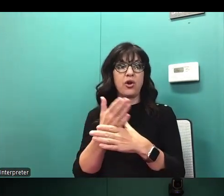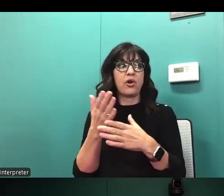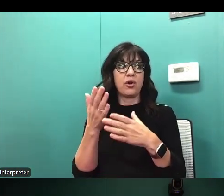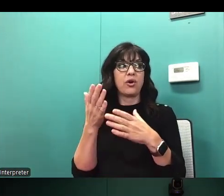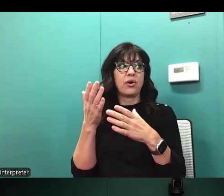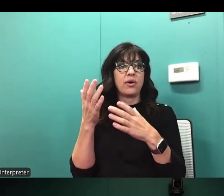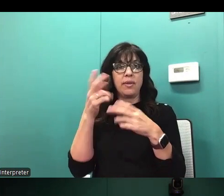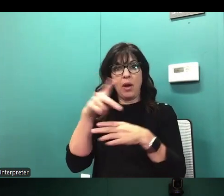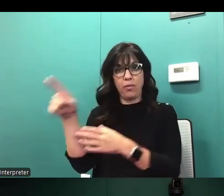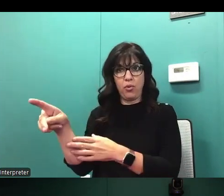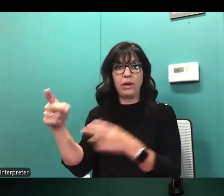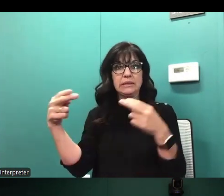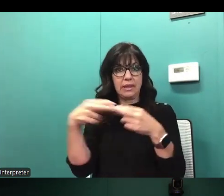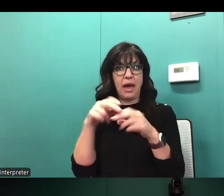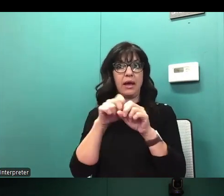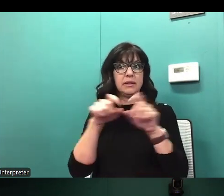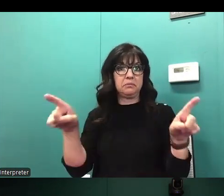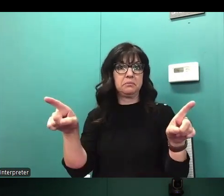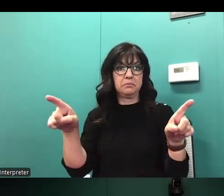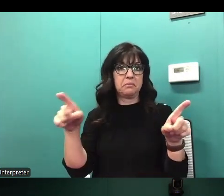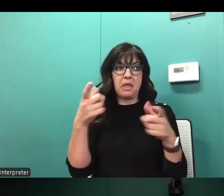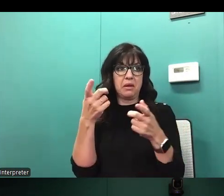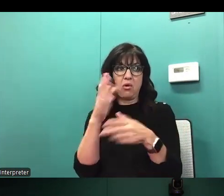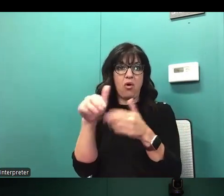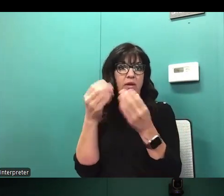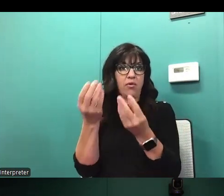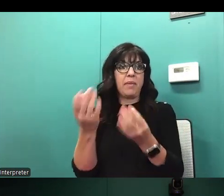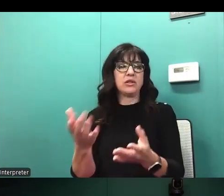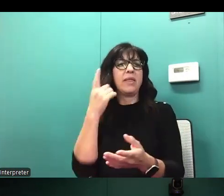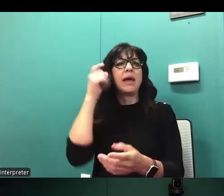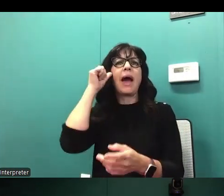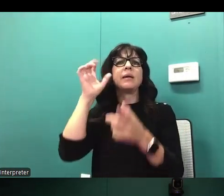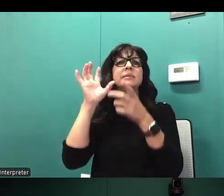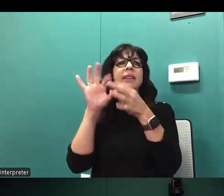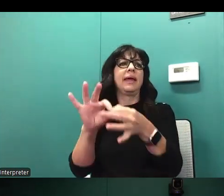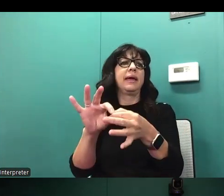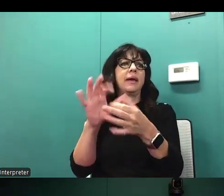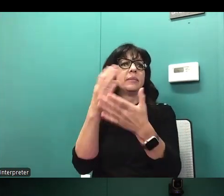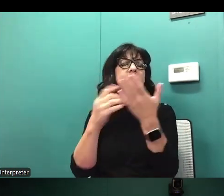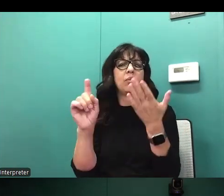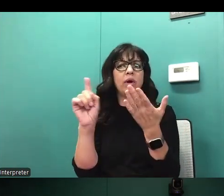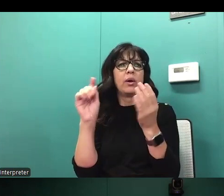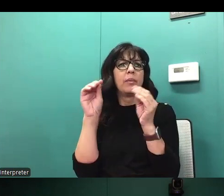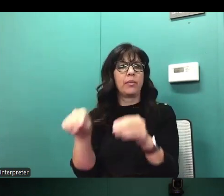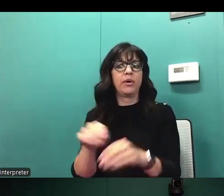this PowerPoint because then you have the information. So I think Adam's linking him to somewhere.